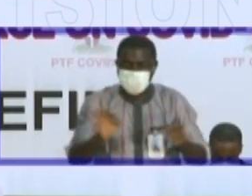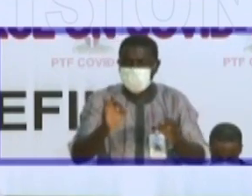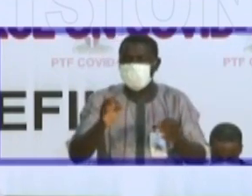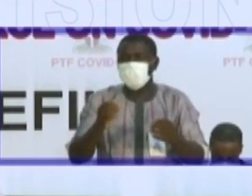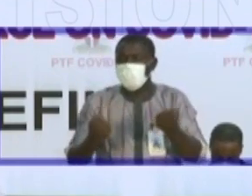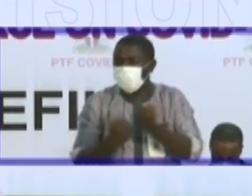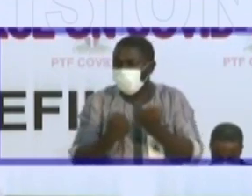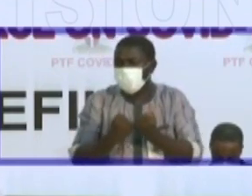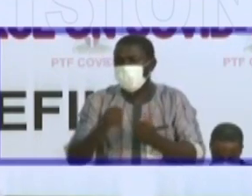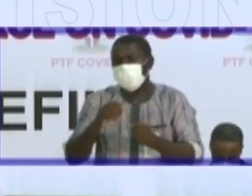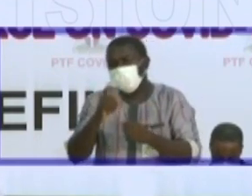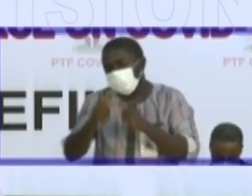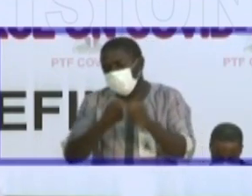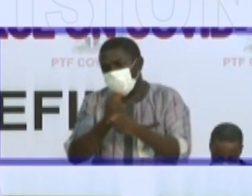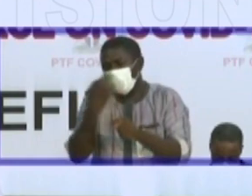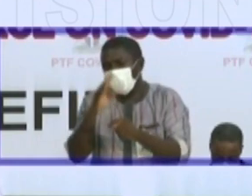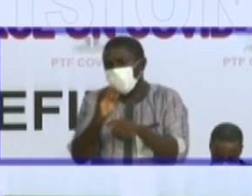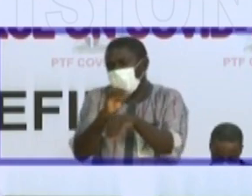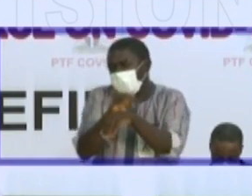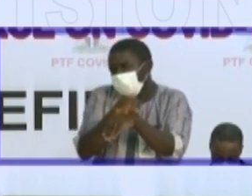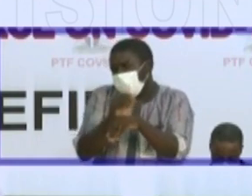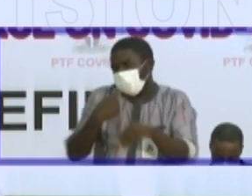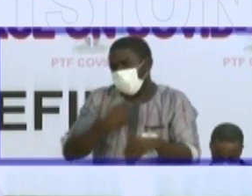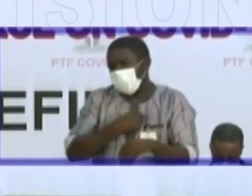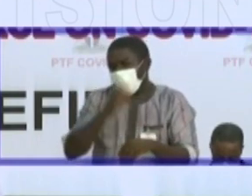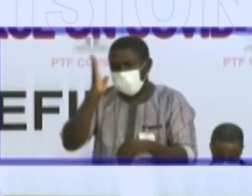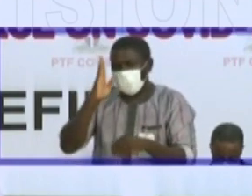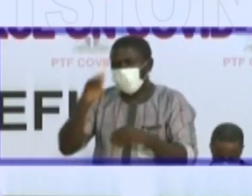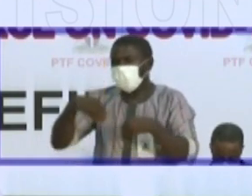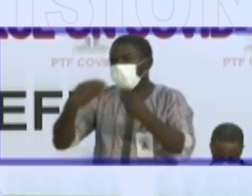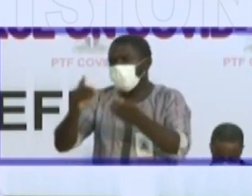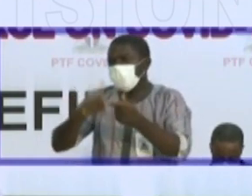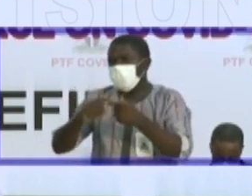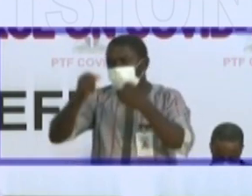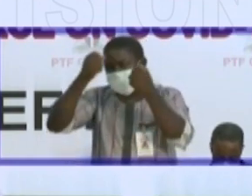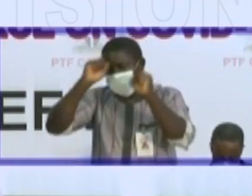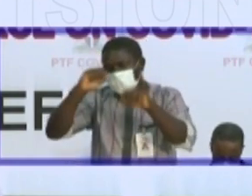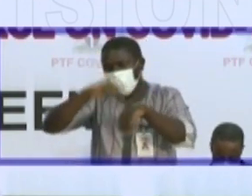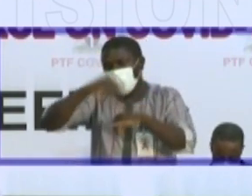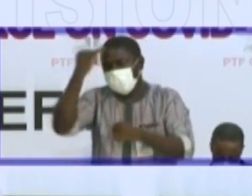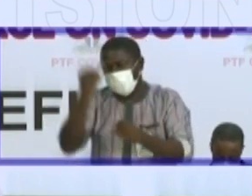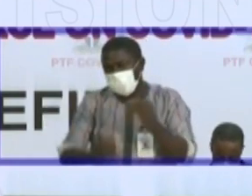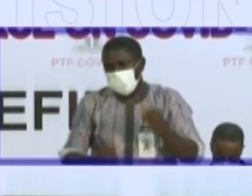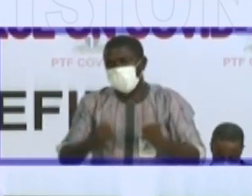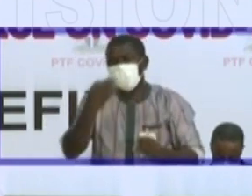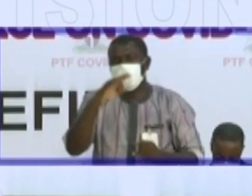advice that we will give to the president at the end of